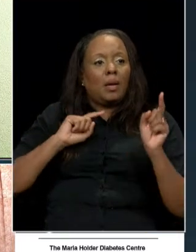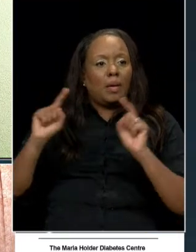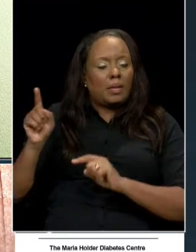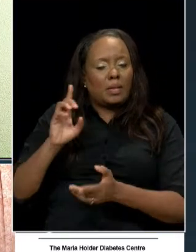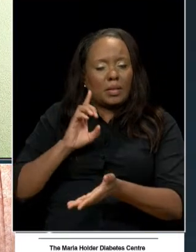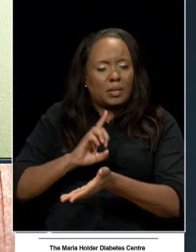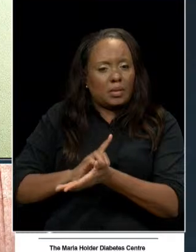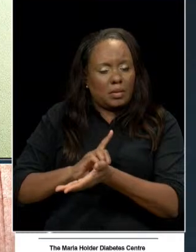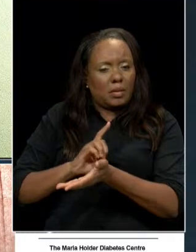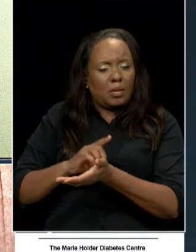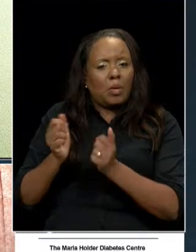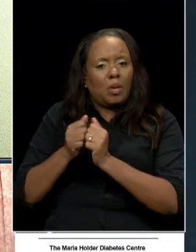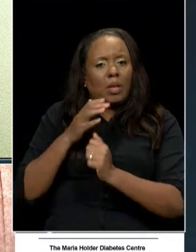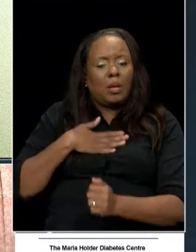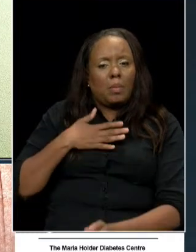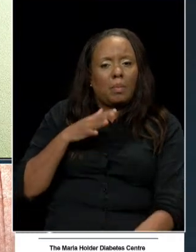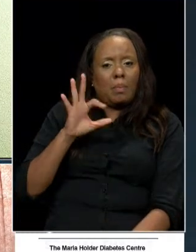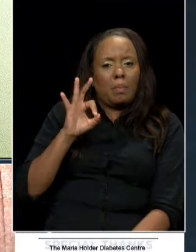one time,